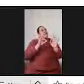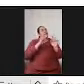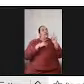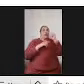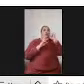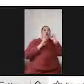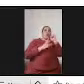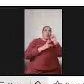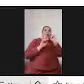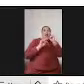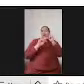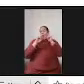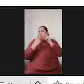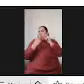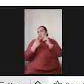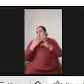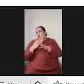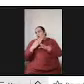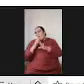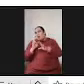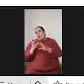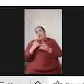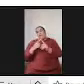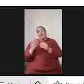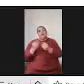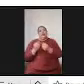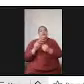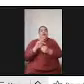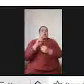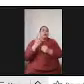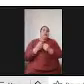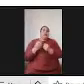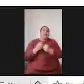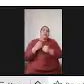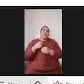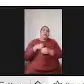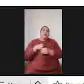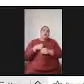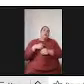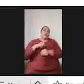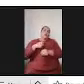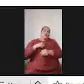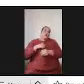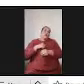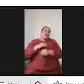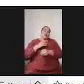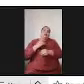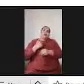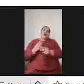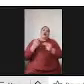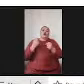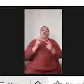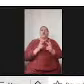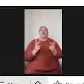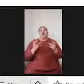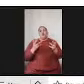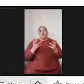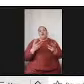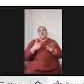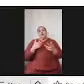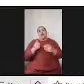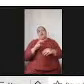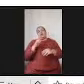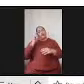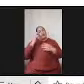be workable to something else? It's something that it's our new norm that we have to think that